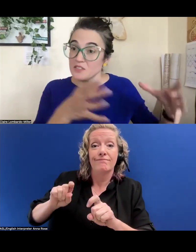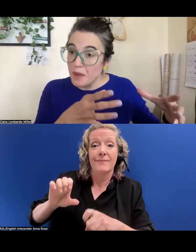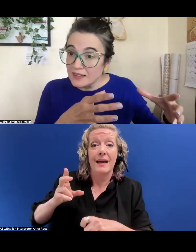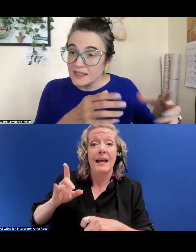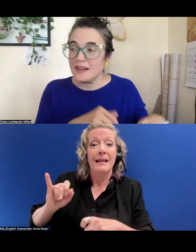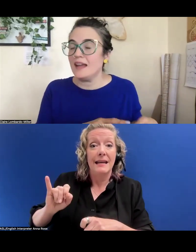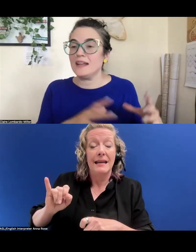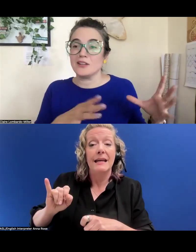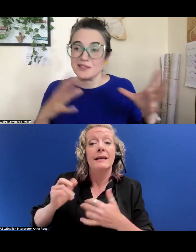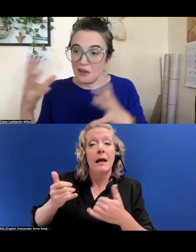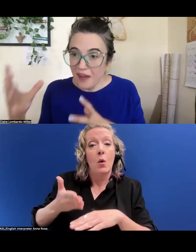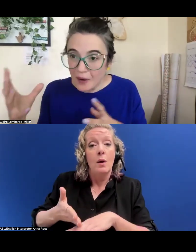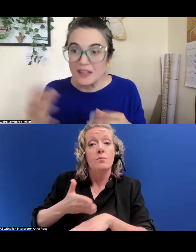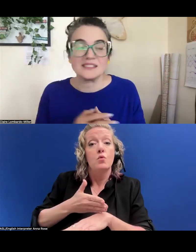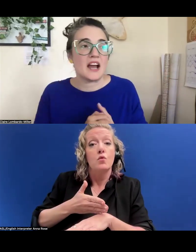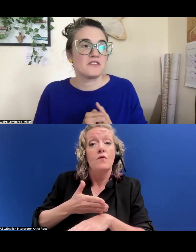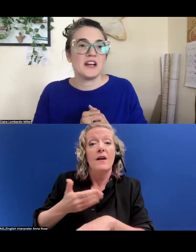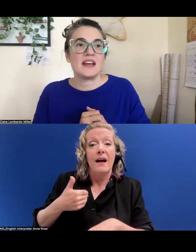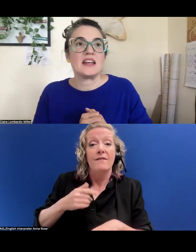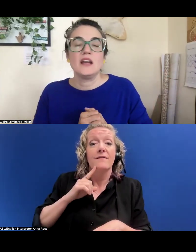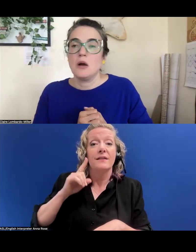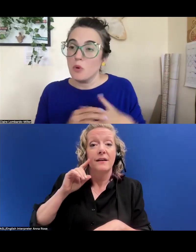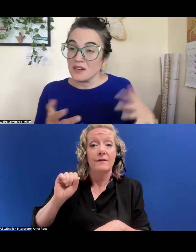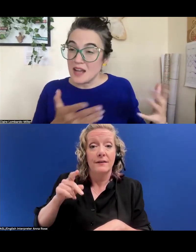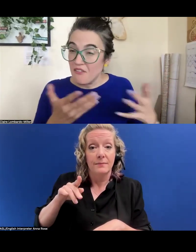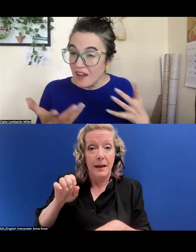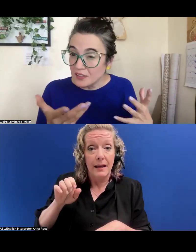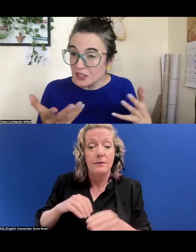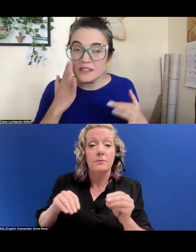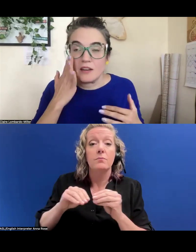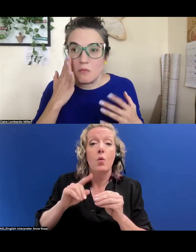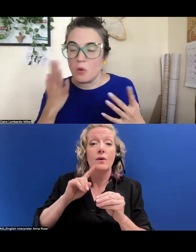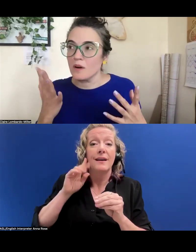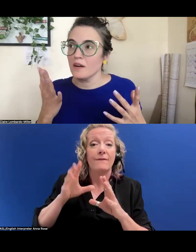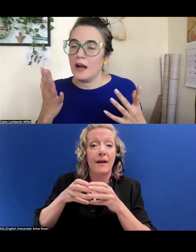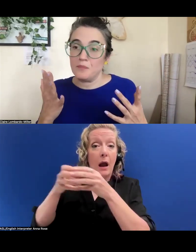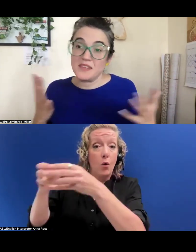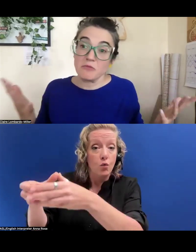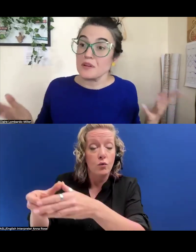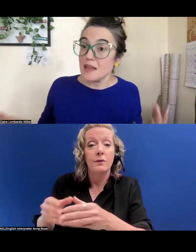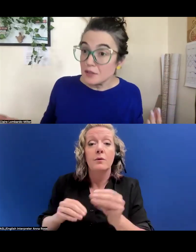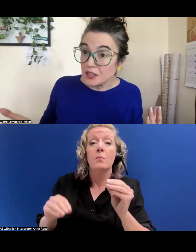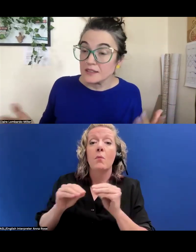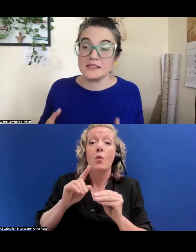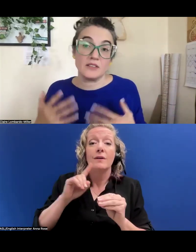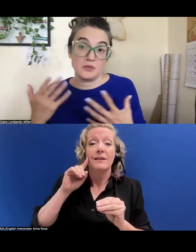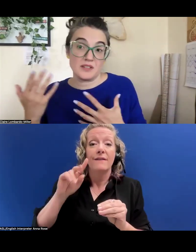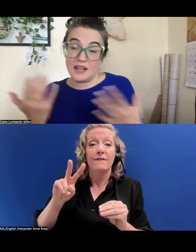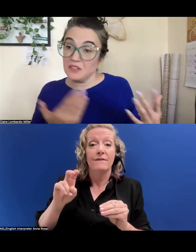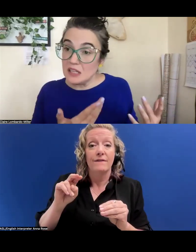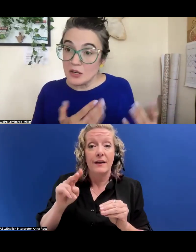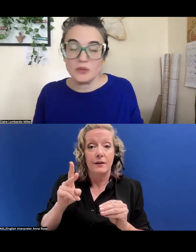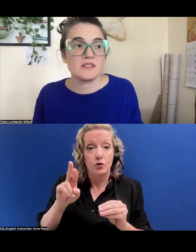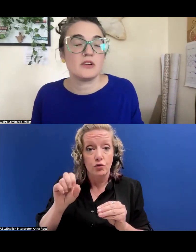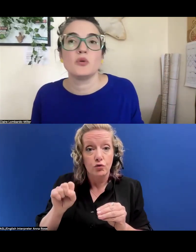deaf space at EHDI. There's deaf outings after EHDI, more deaf vendors and more deaf presenters. There was a